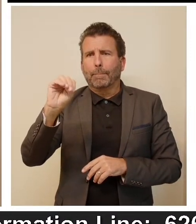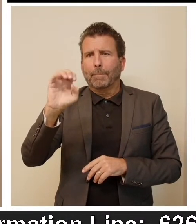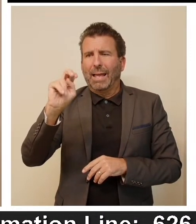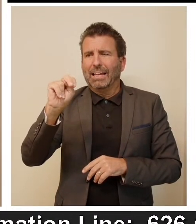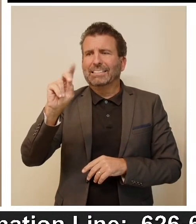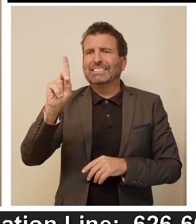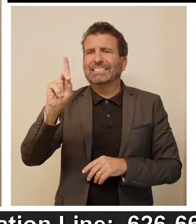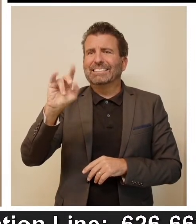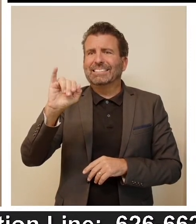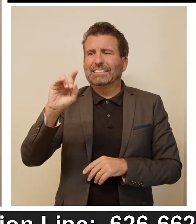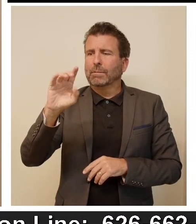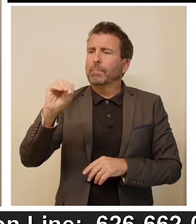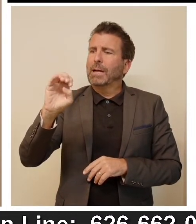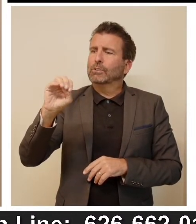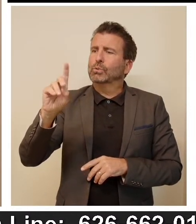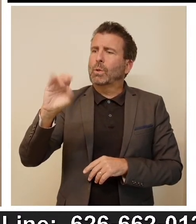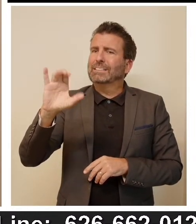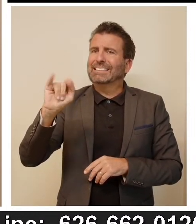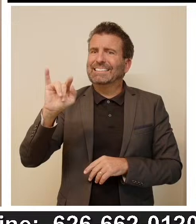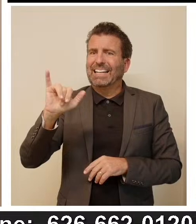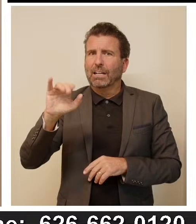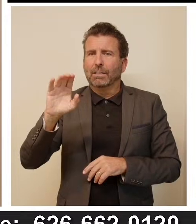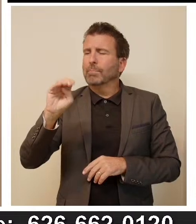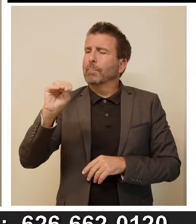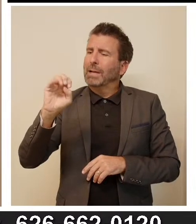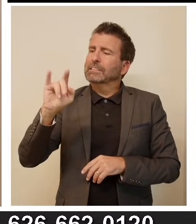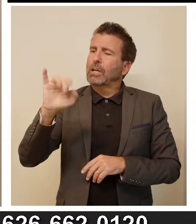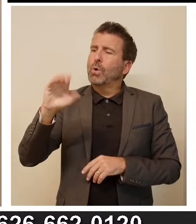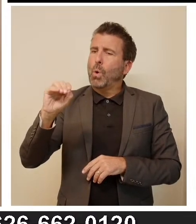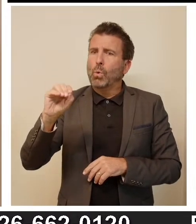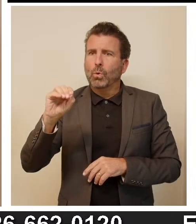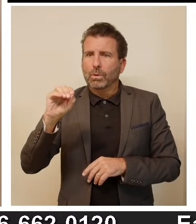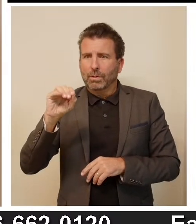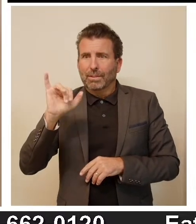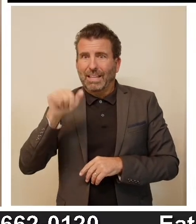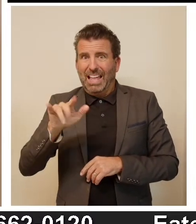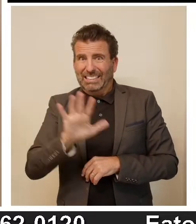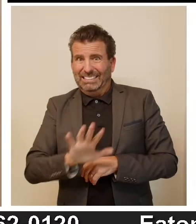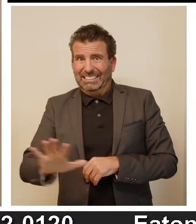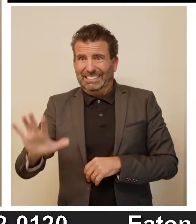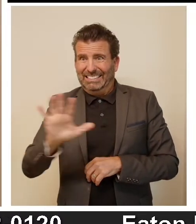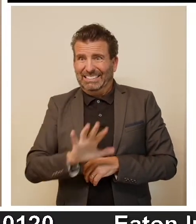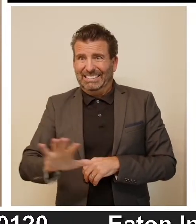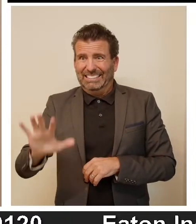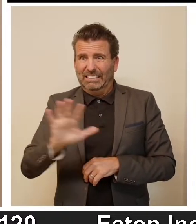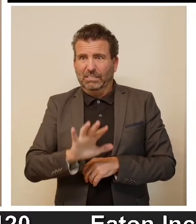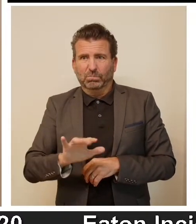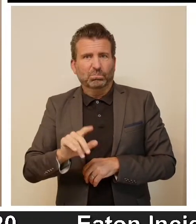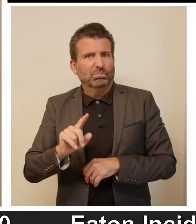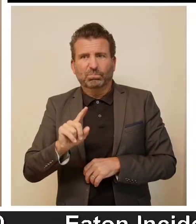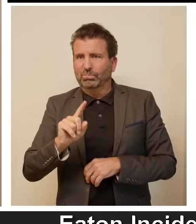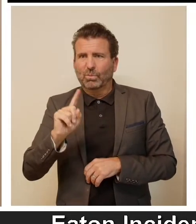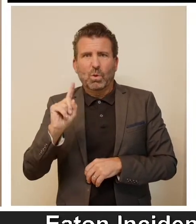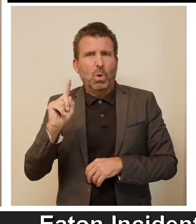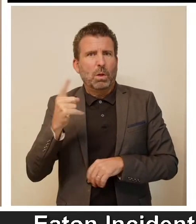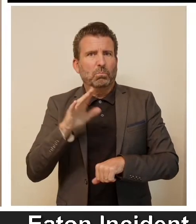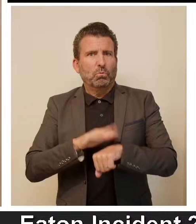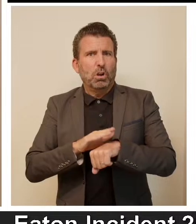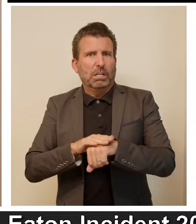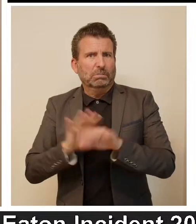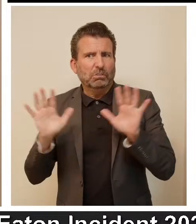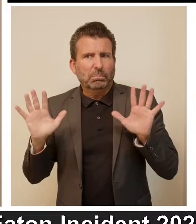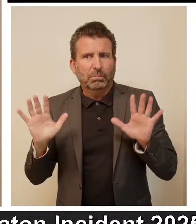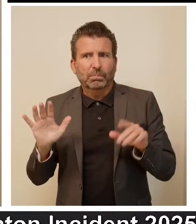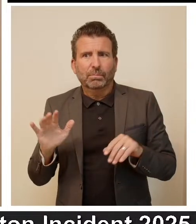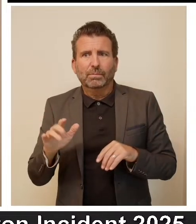were able to change those today from a residents only to a warning. And then above that, pretty much all of the rest of the order area